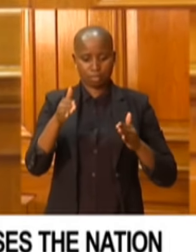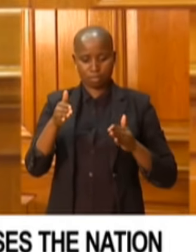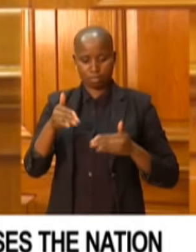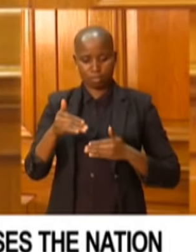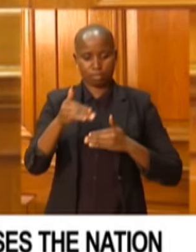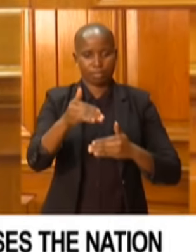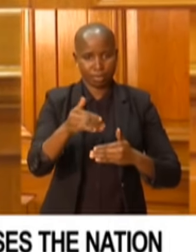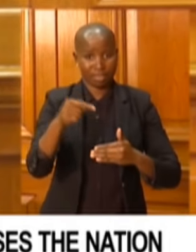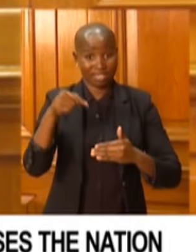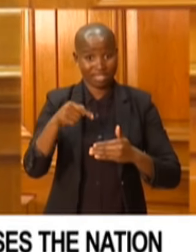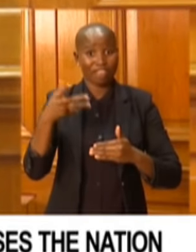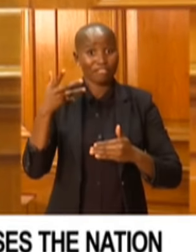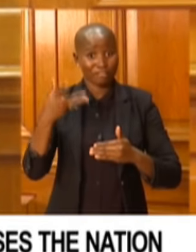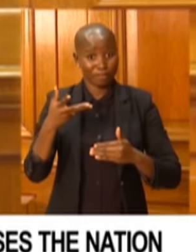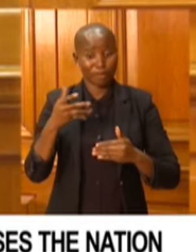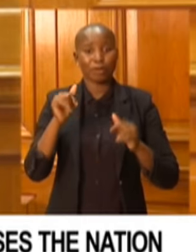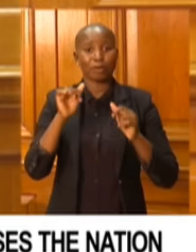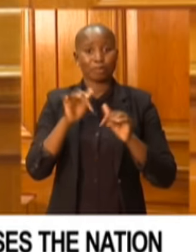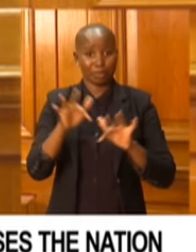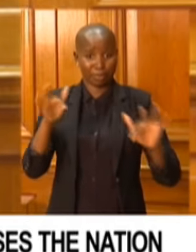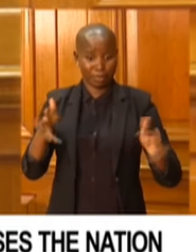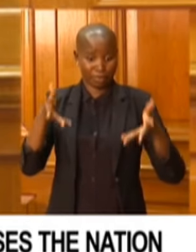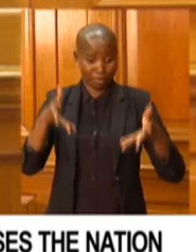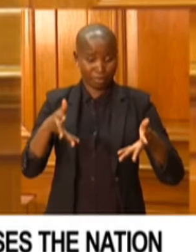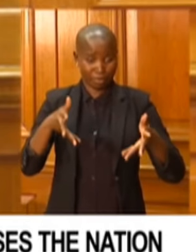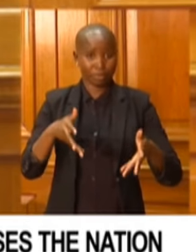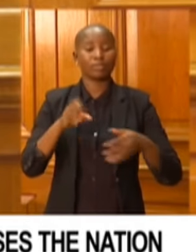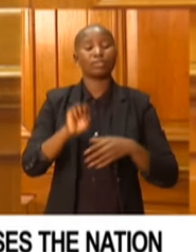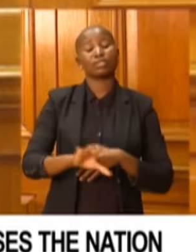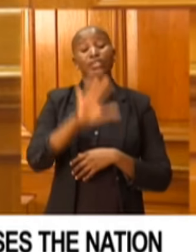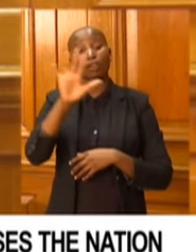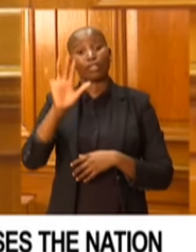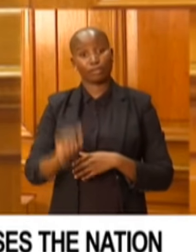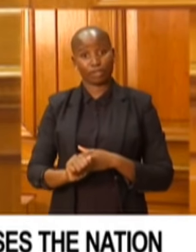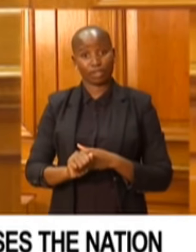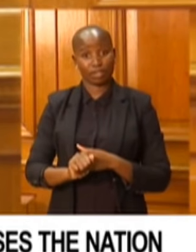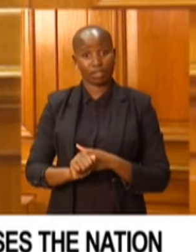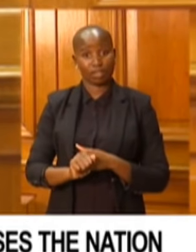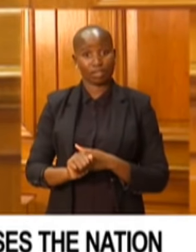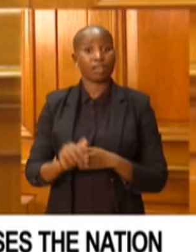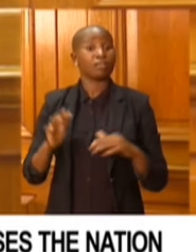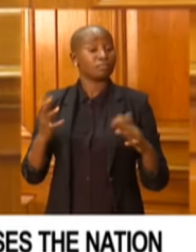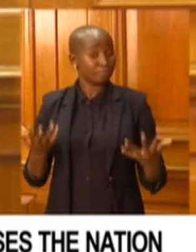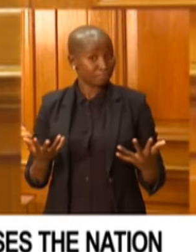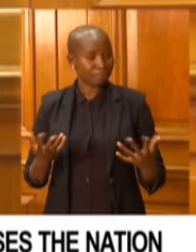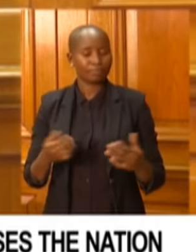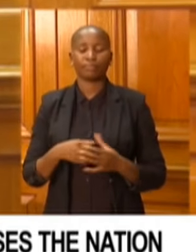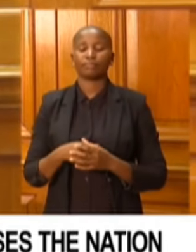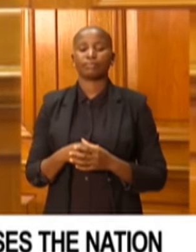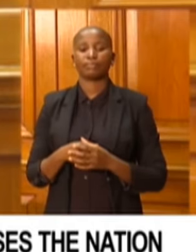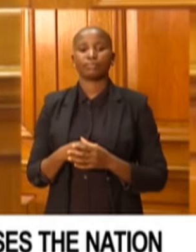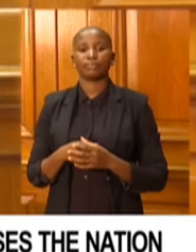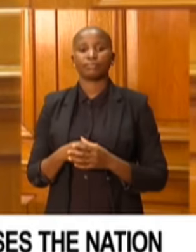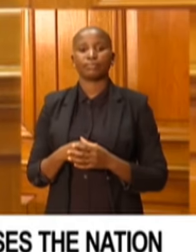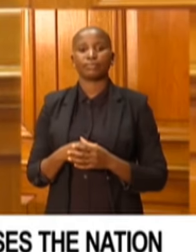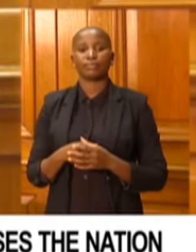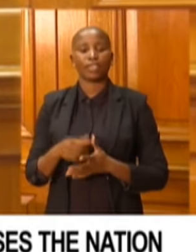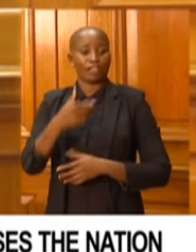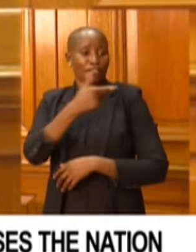of 60% of the population of our continent. Through intensive engagement with